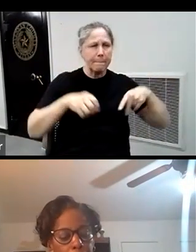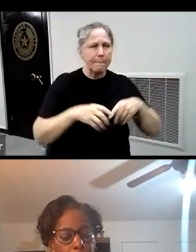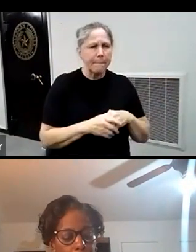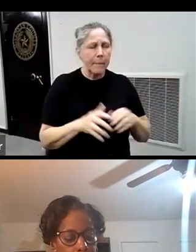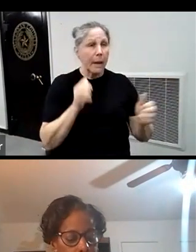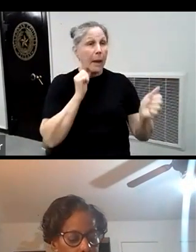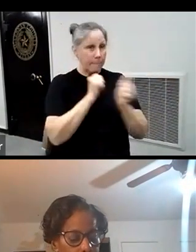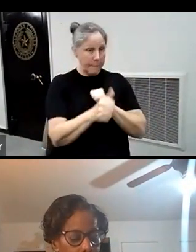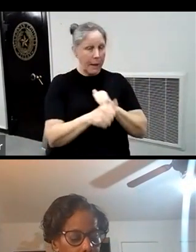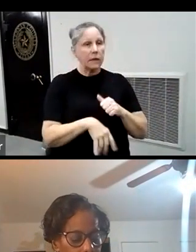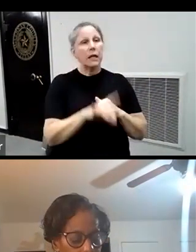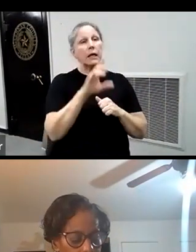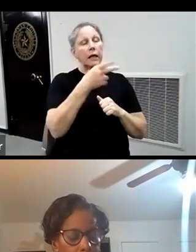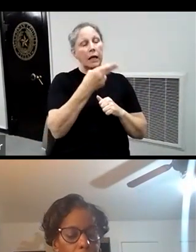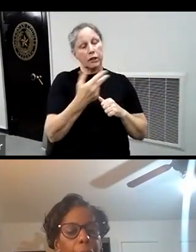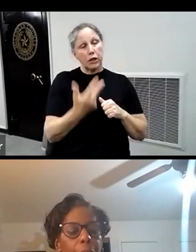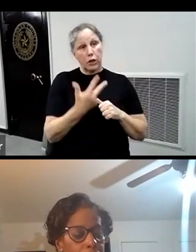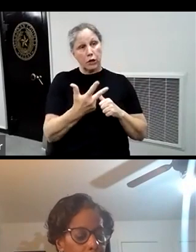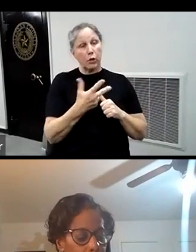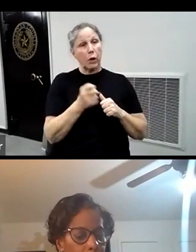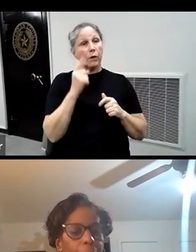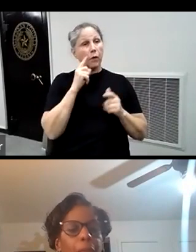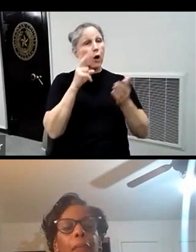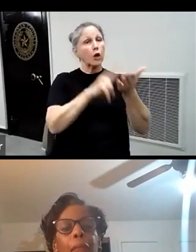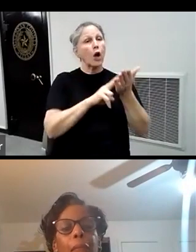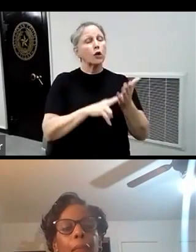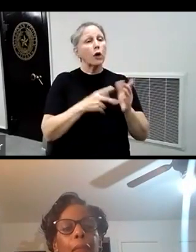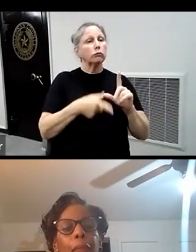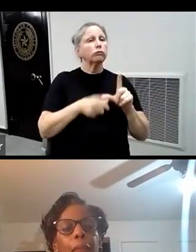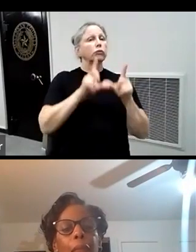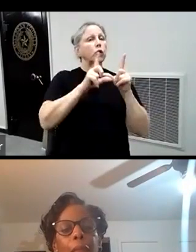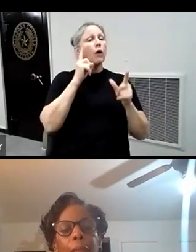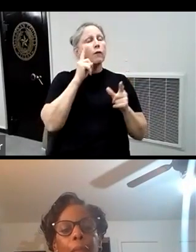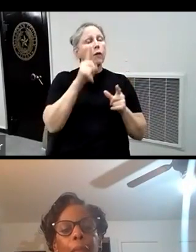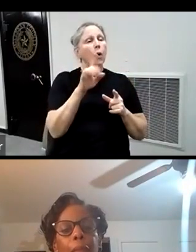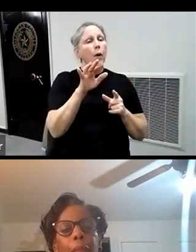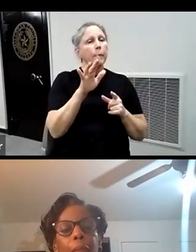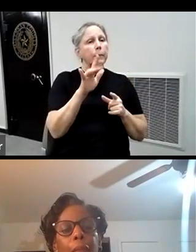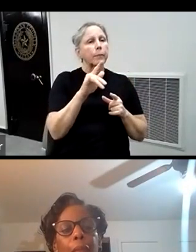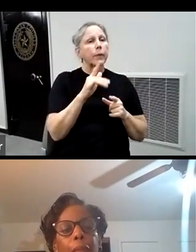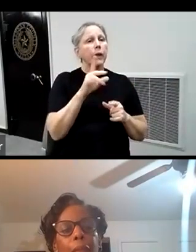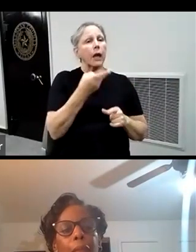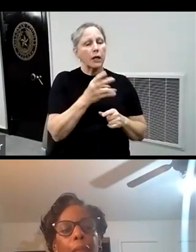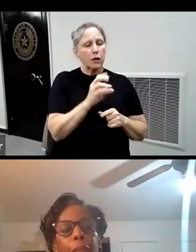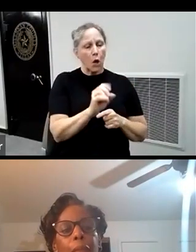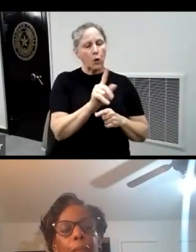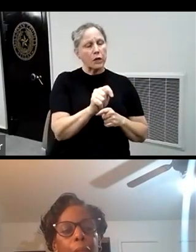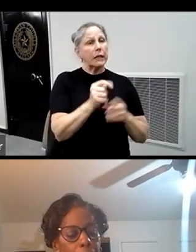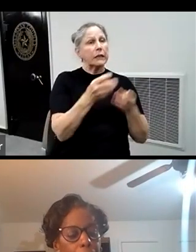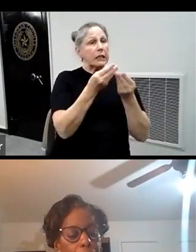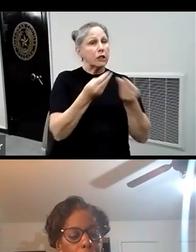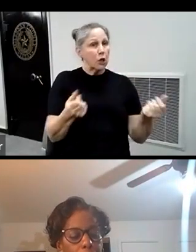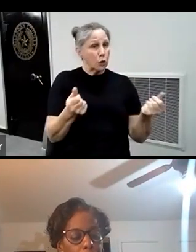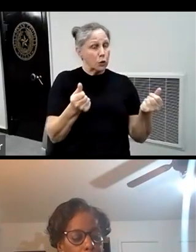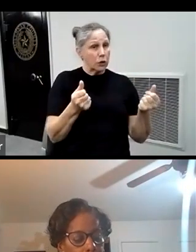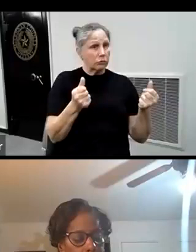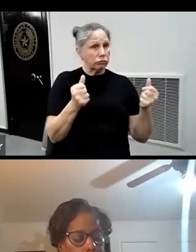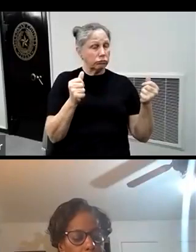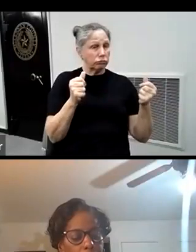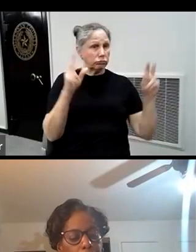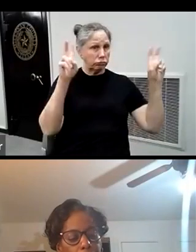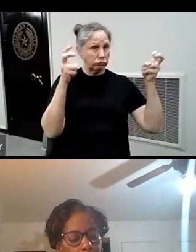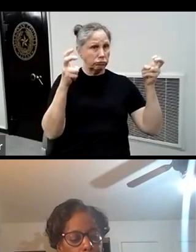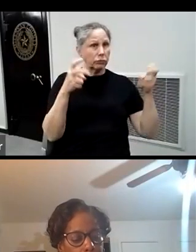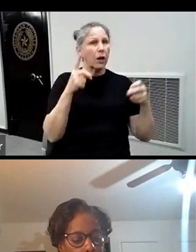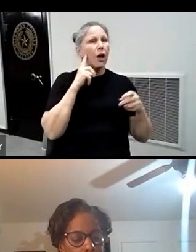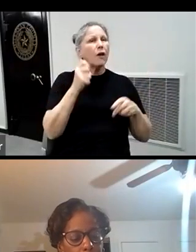Pass under H3 is authorization of annual contract renewal on Hart Texas Solutions. This is